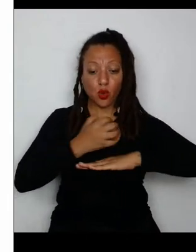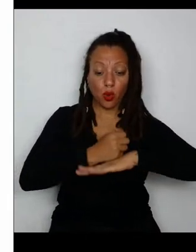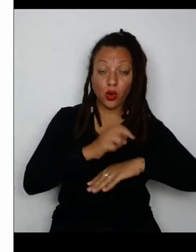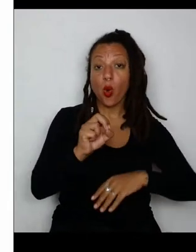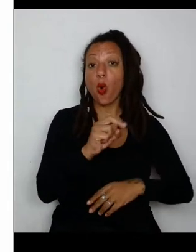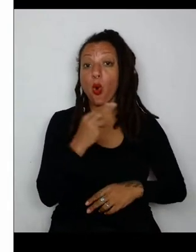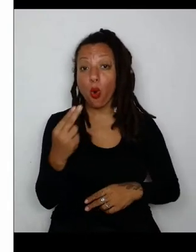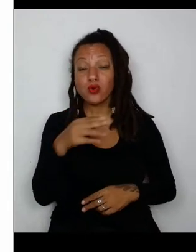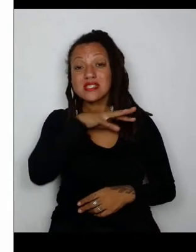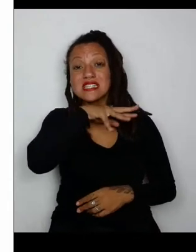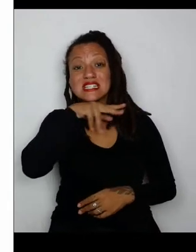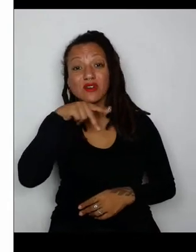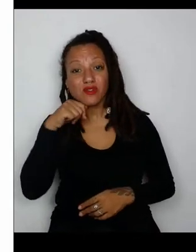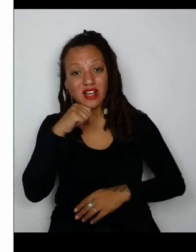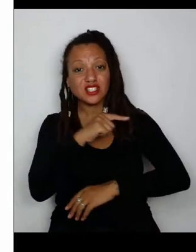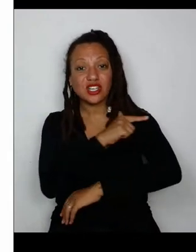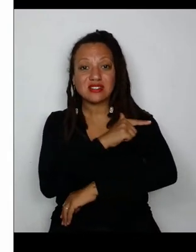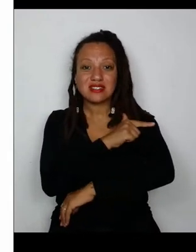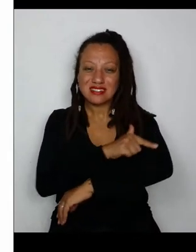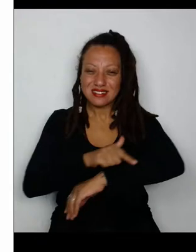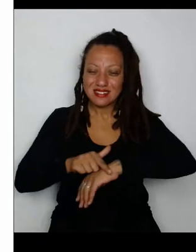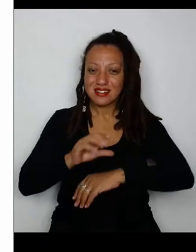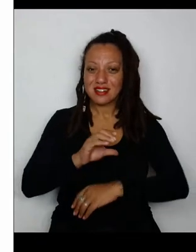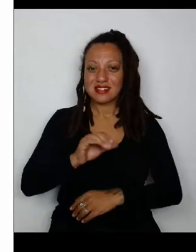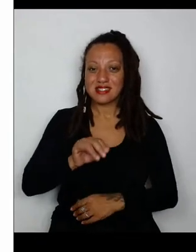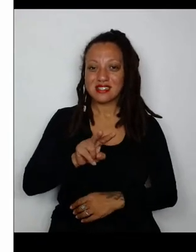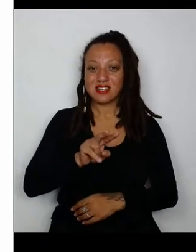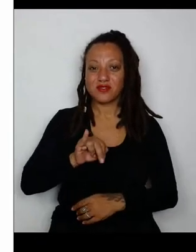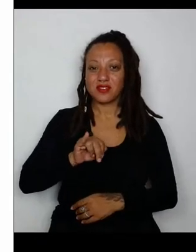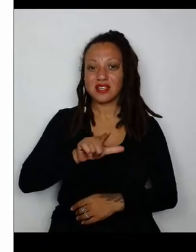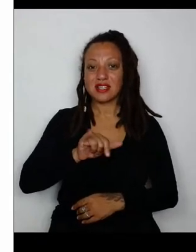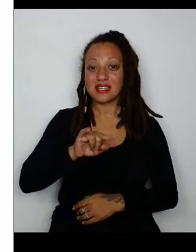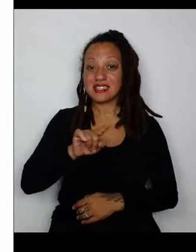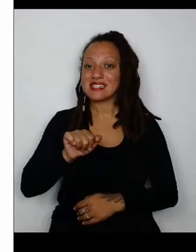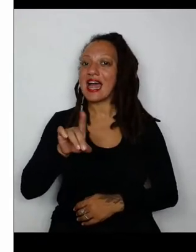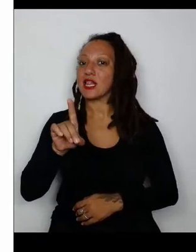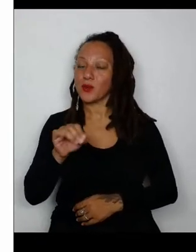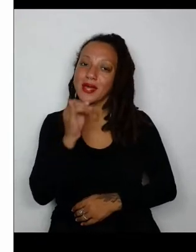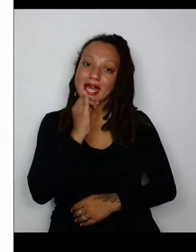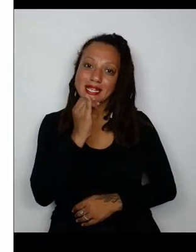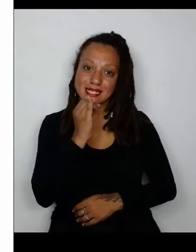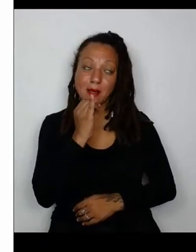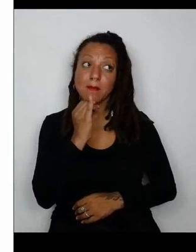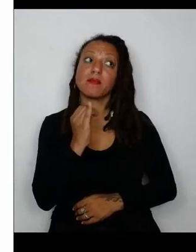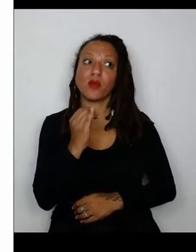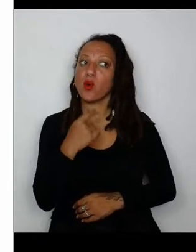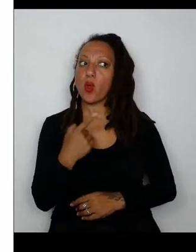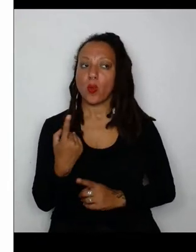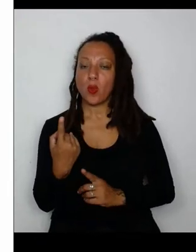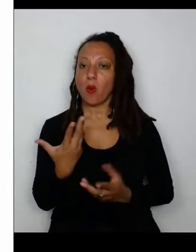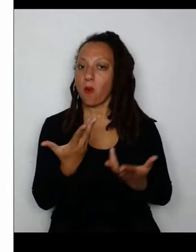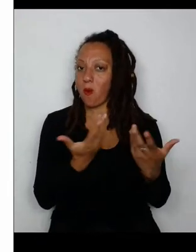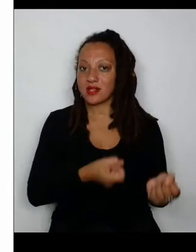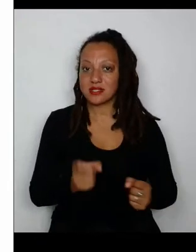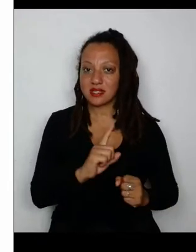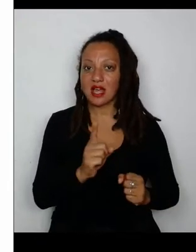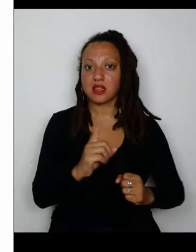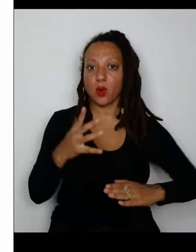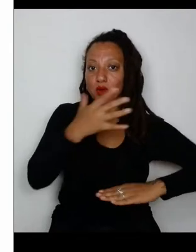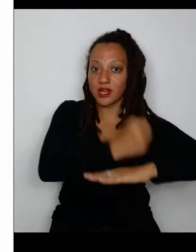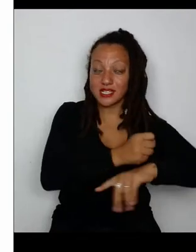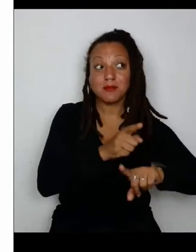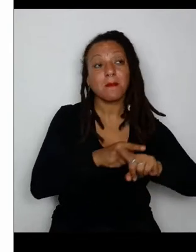but still enjoys its privileges he associated professional writing and criticism with civilization